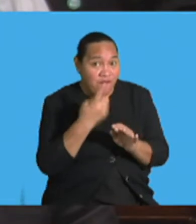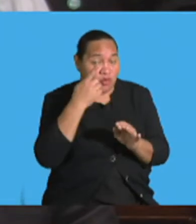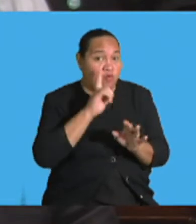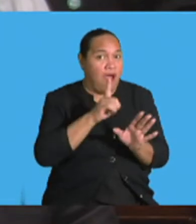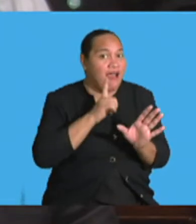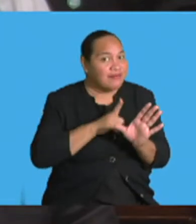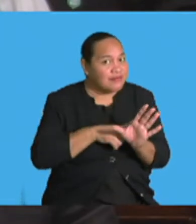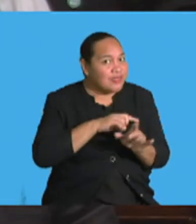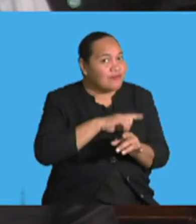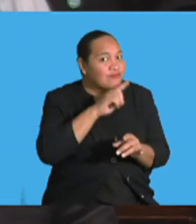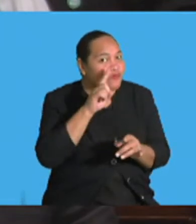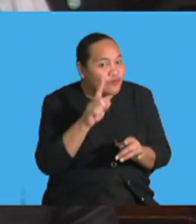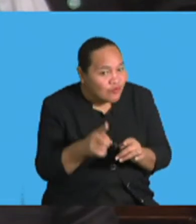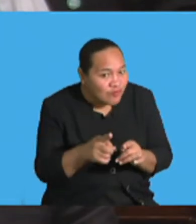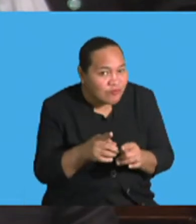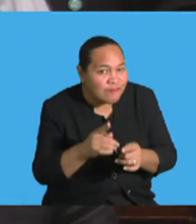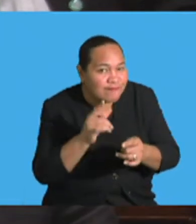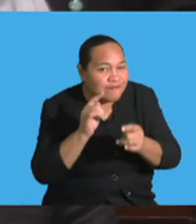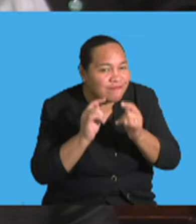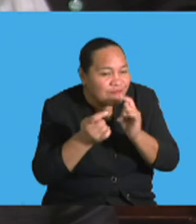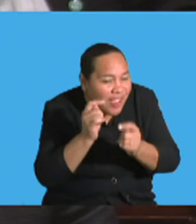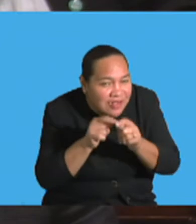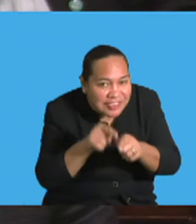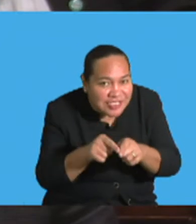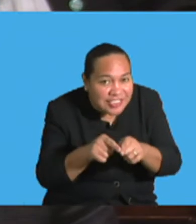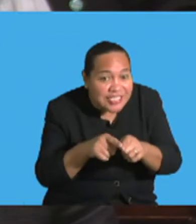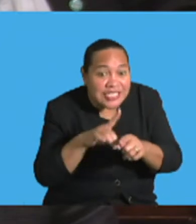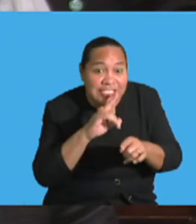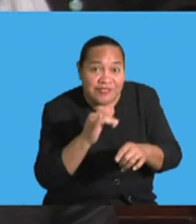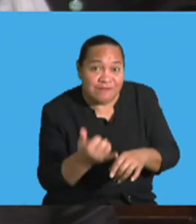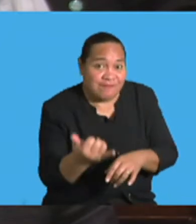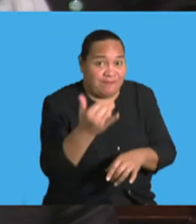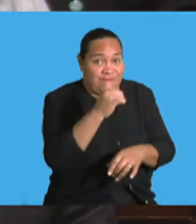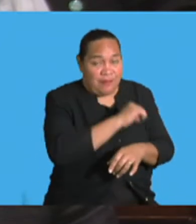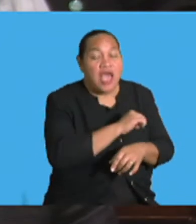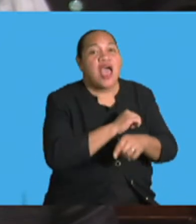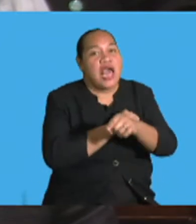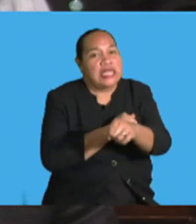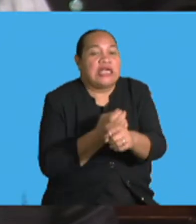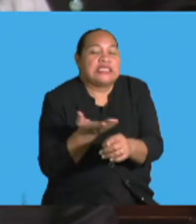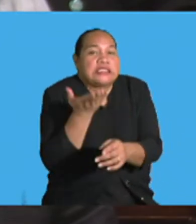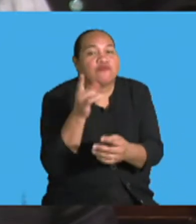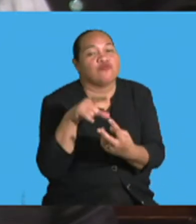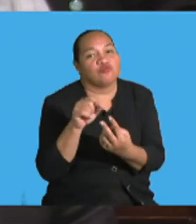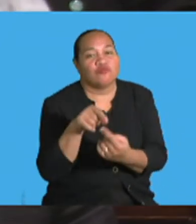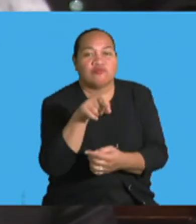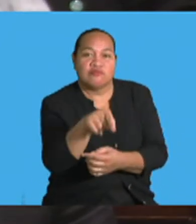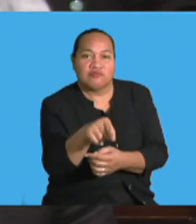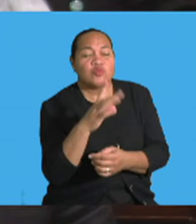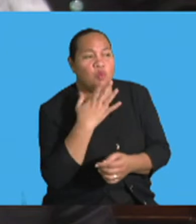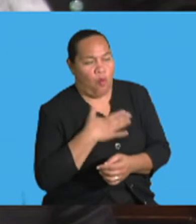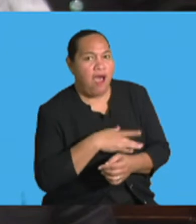worker can be recalled by the employer or to reapply. This stand-down period, Mr.